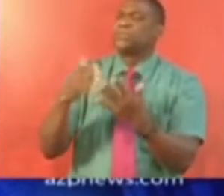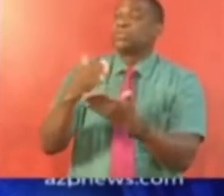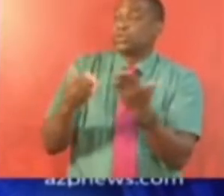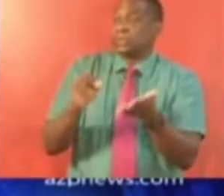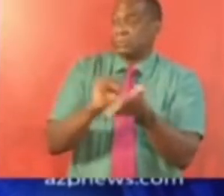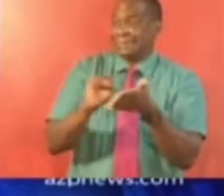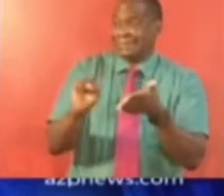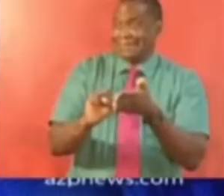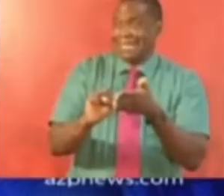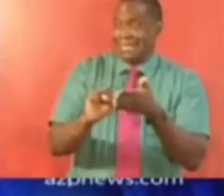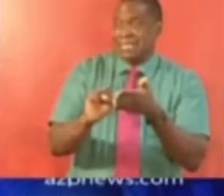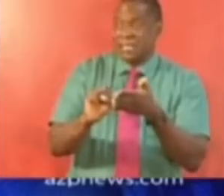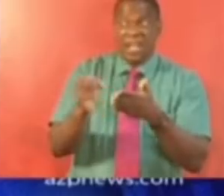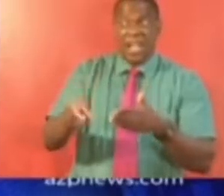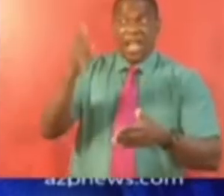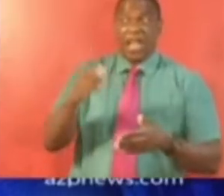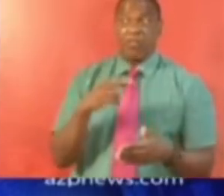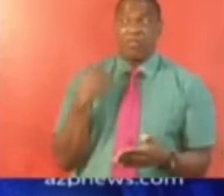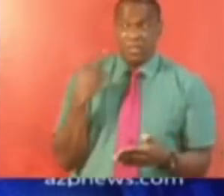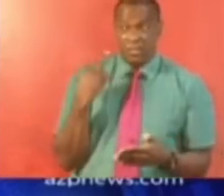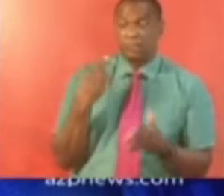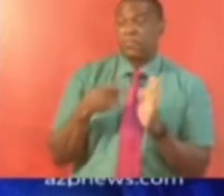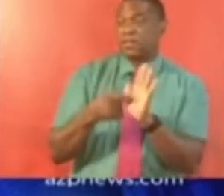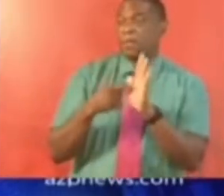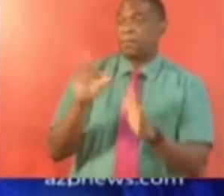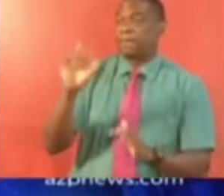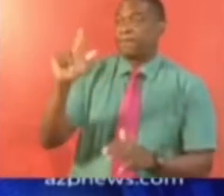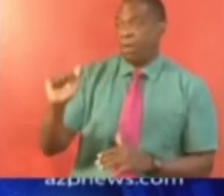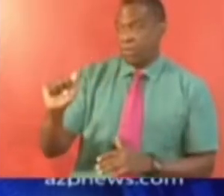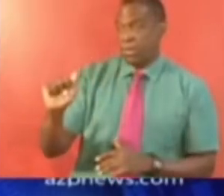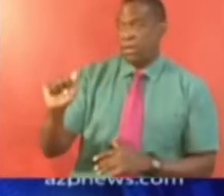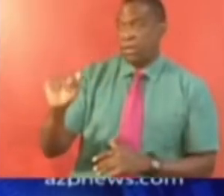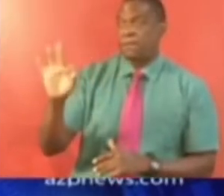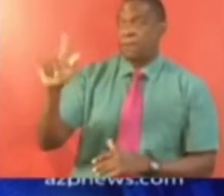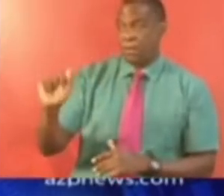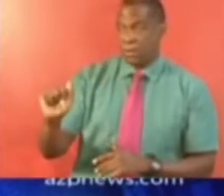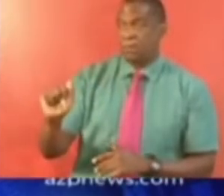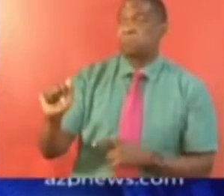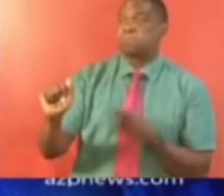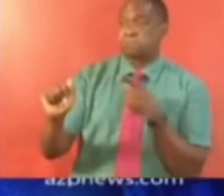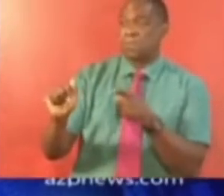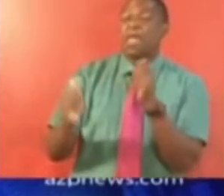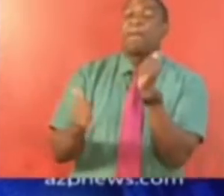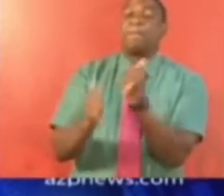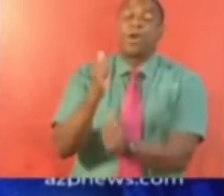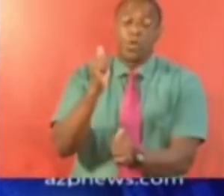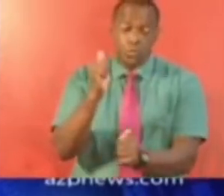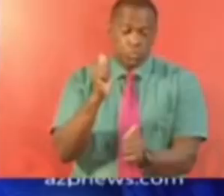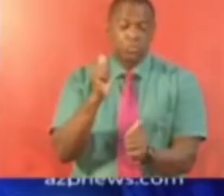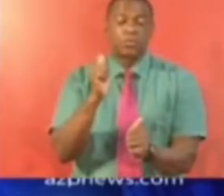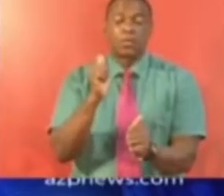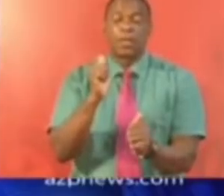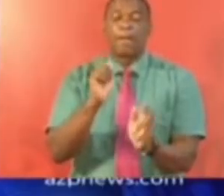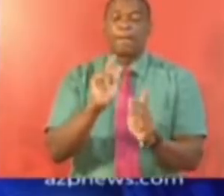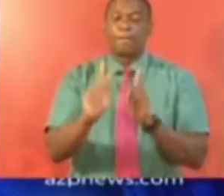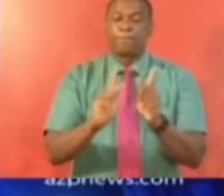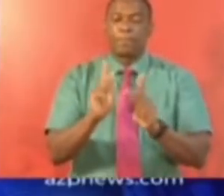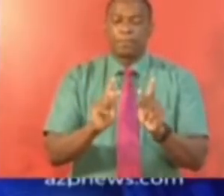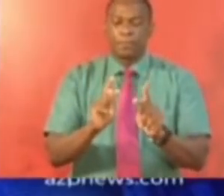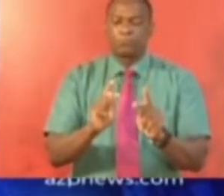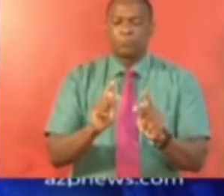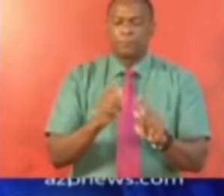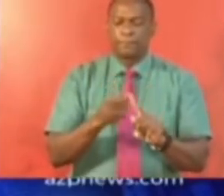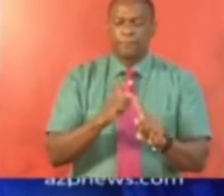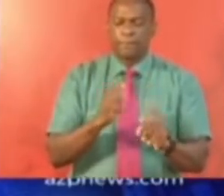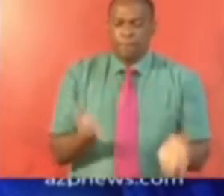considered high risk, like Florida, for example. And most of the nationals who who are coming back home, they would